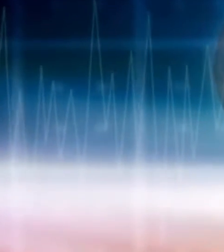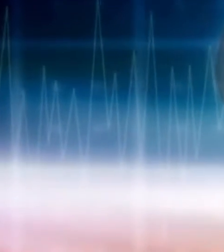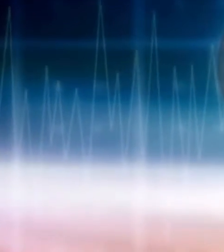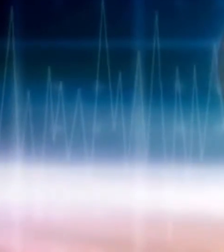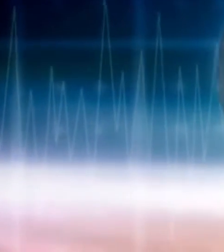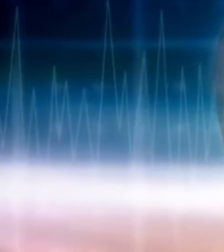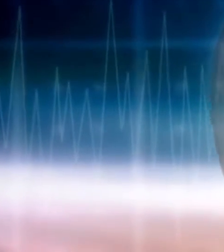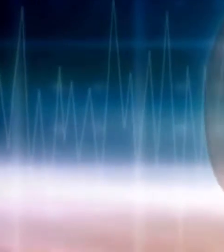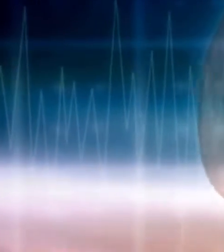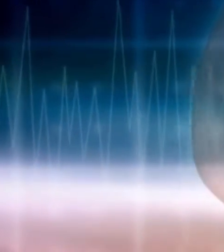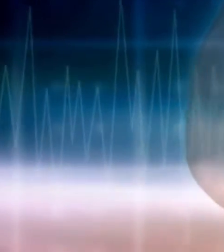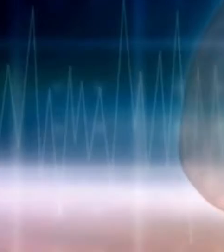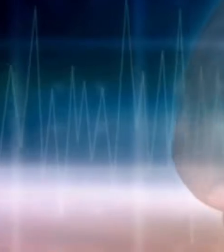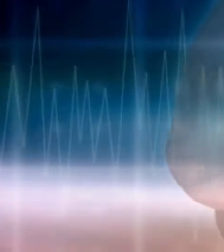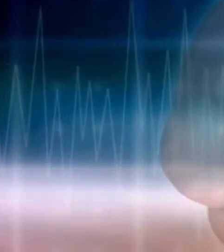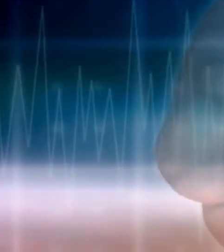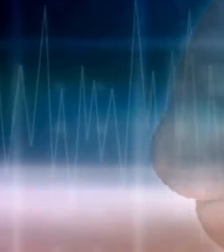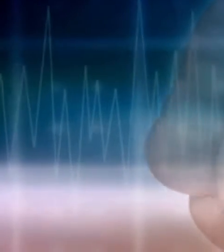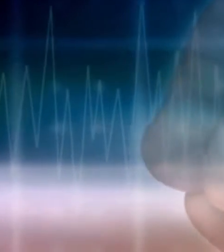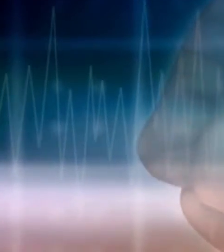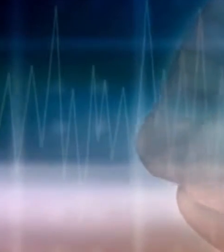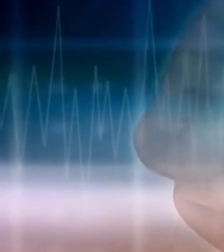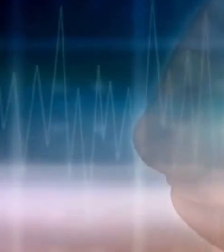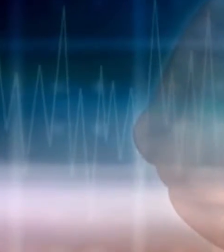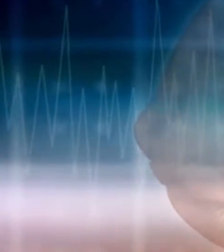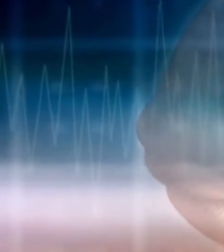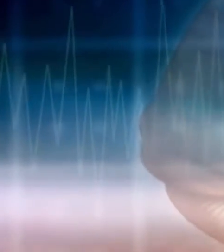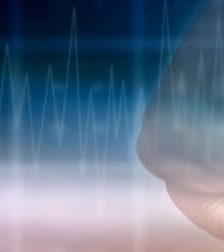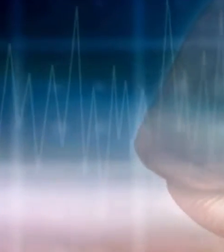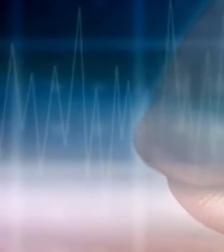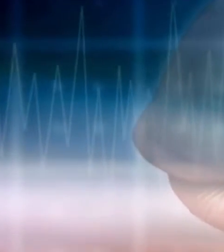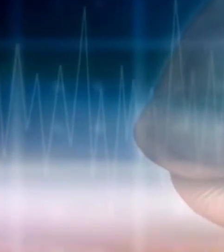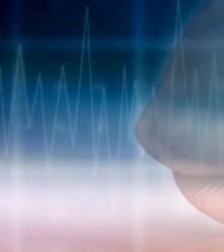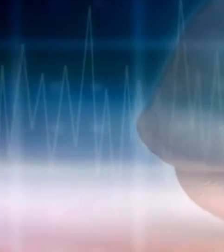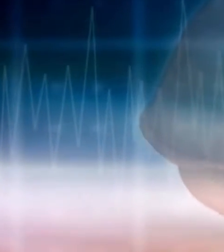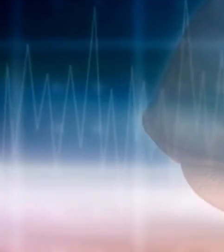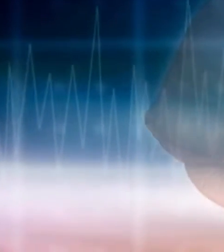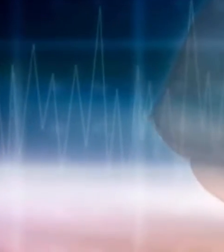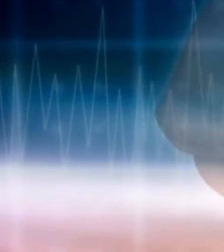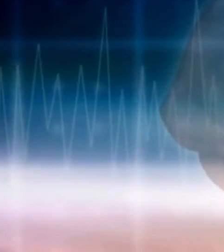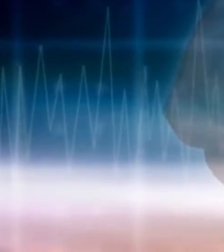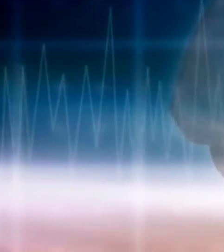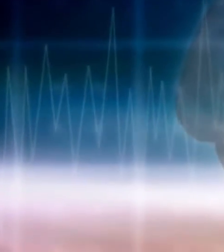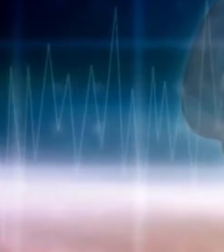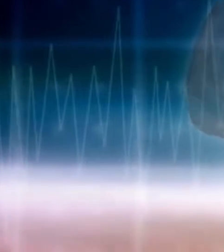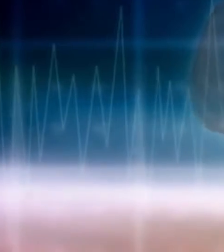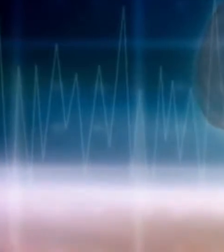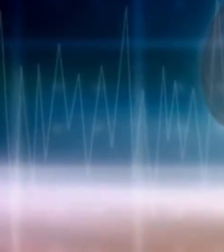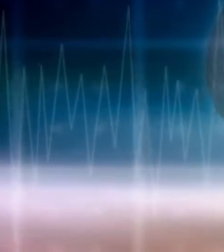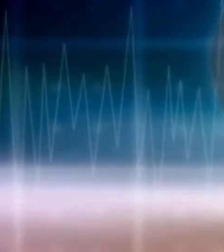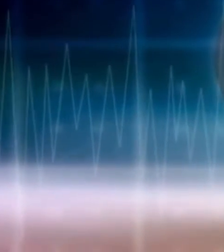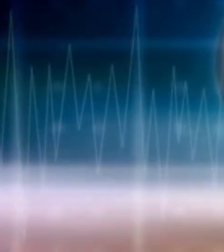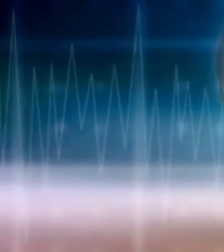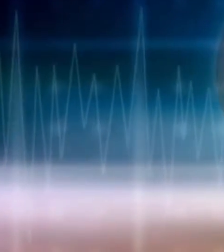implants, FNIRS uses light, which permits the study of individuals with cochlear implants from very young ages through